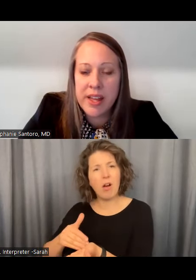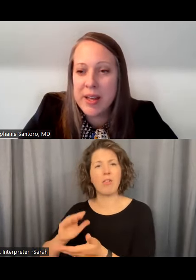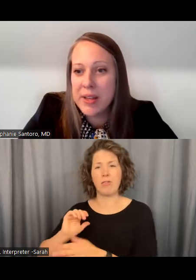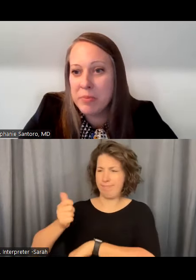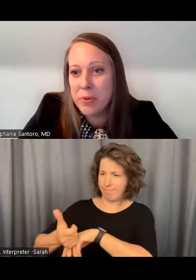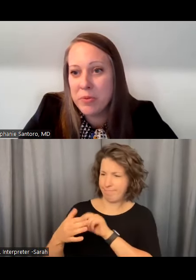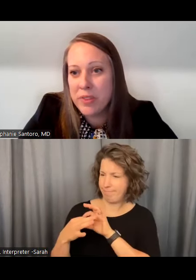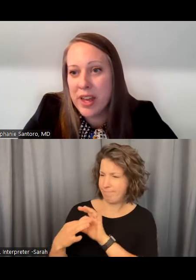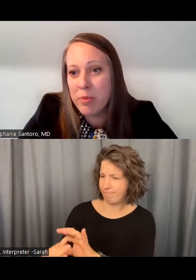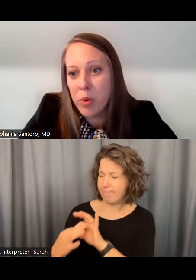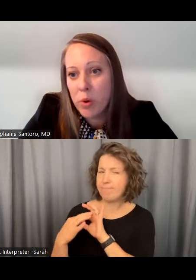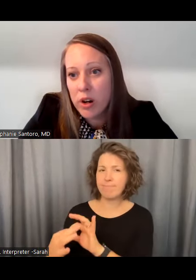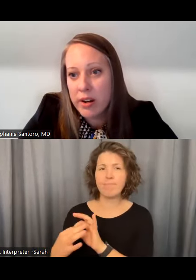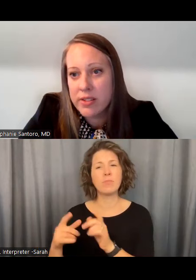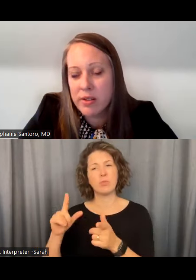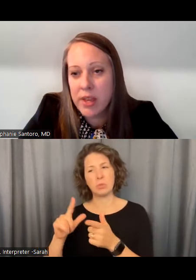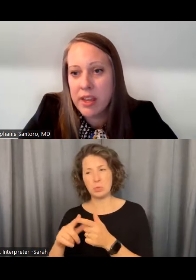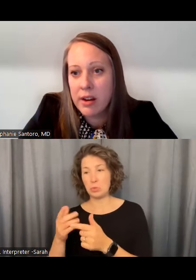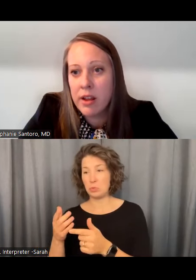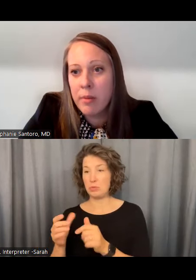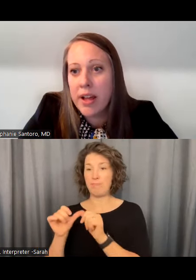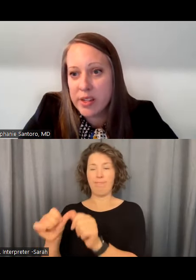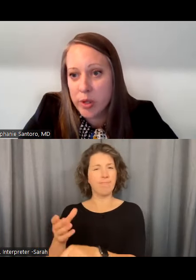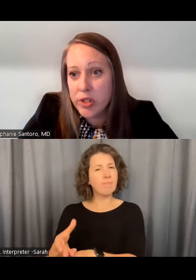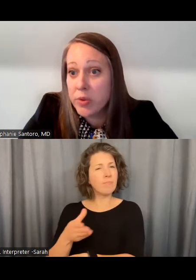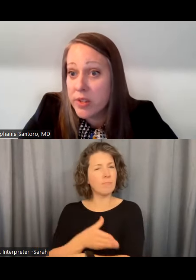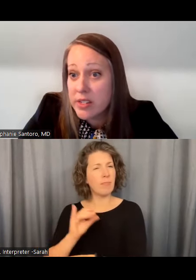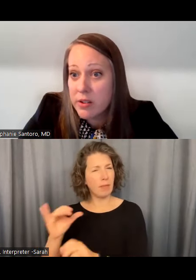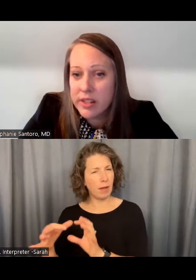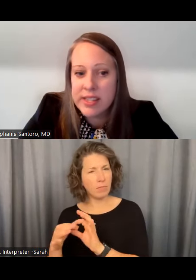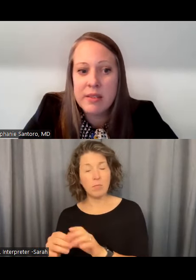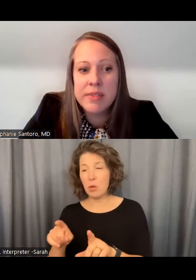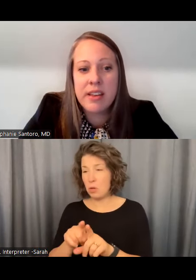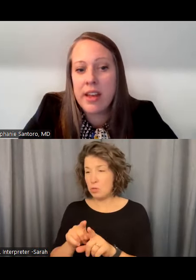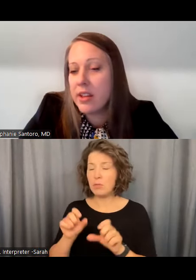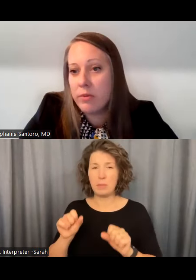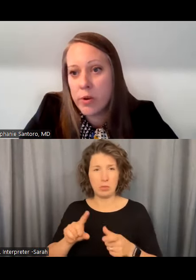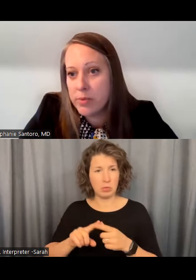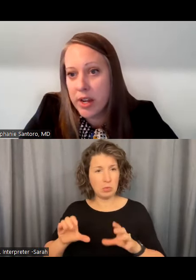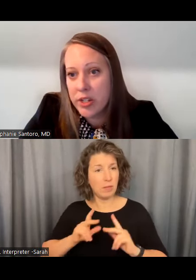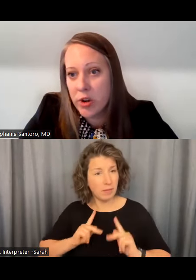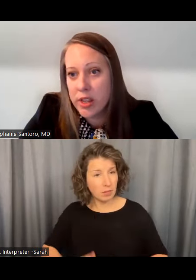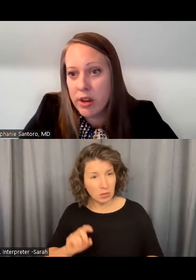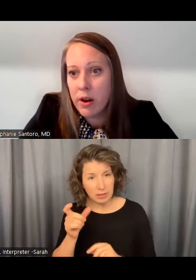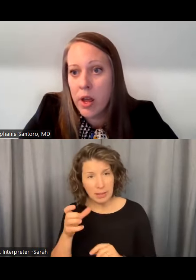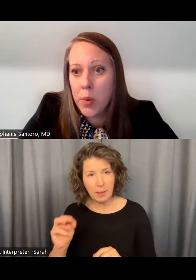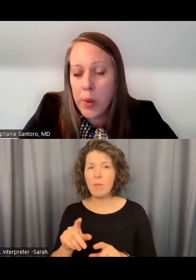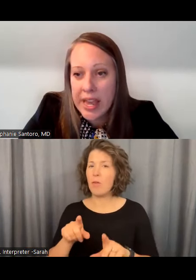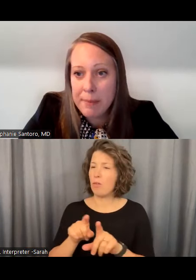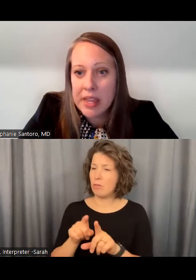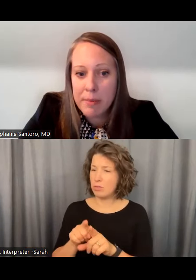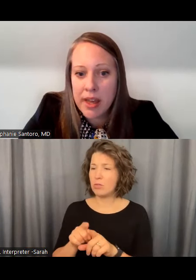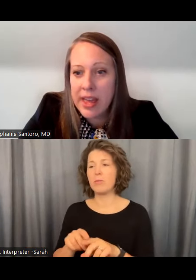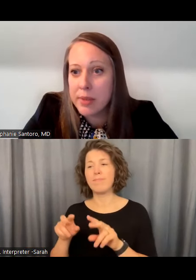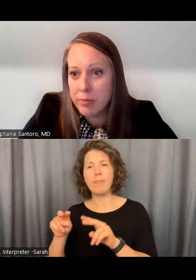to improve that rapport and also make it possible to do physical exams, and then of course monitoring their